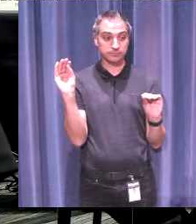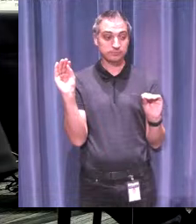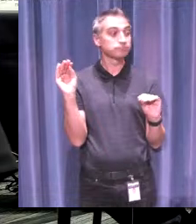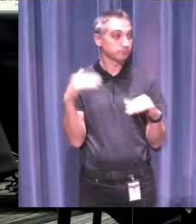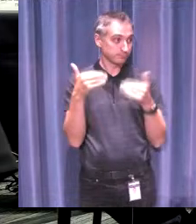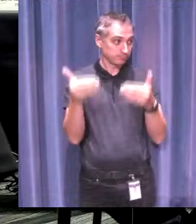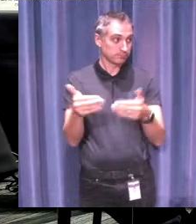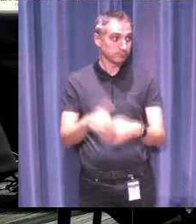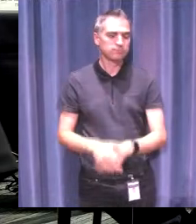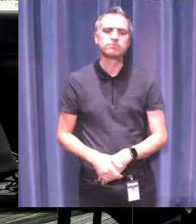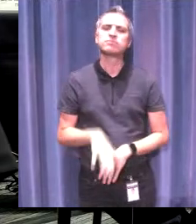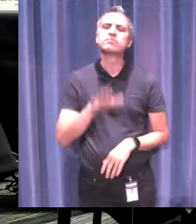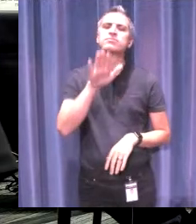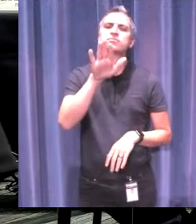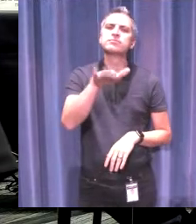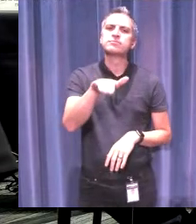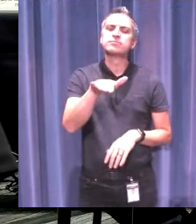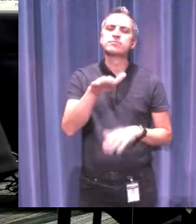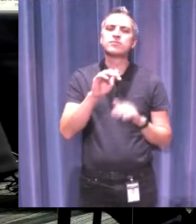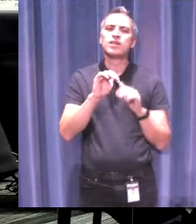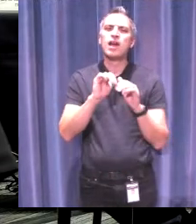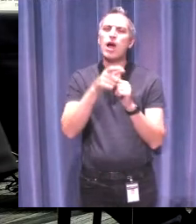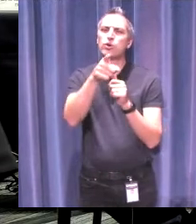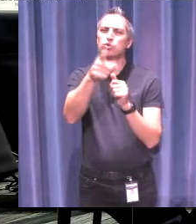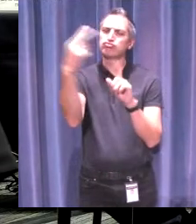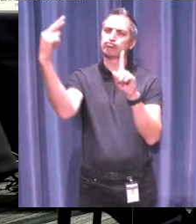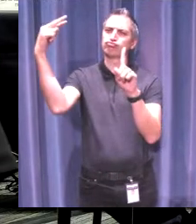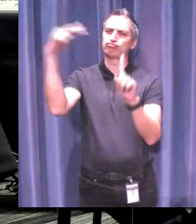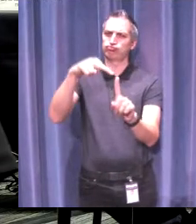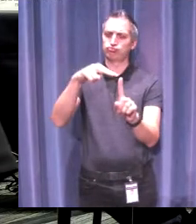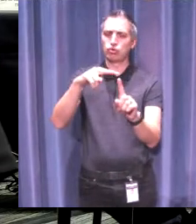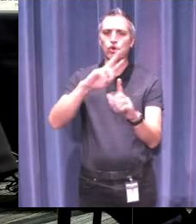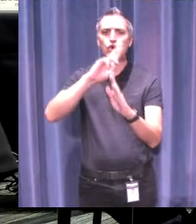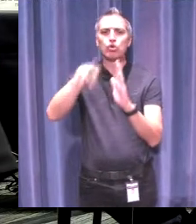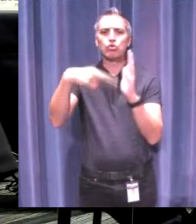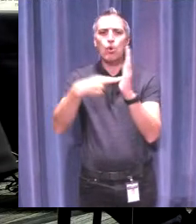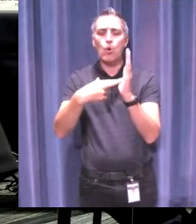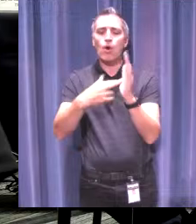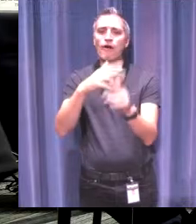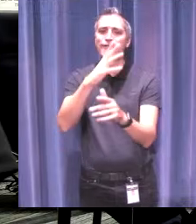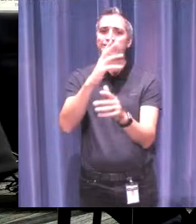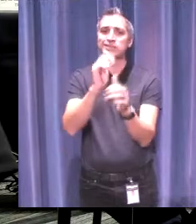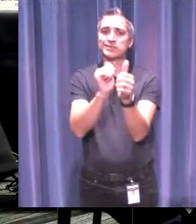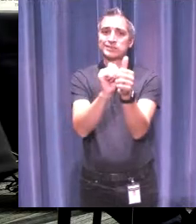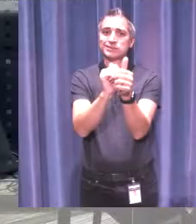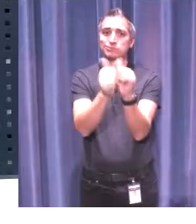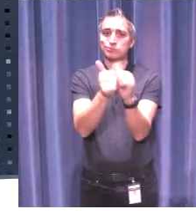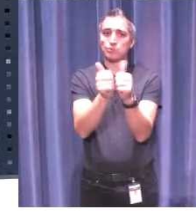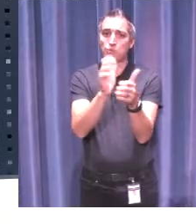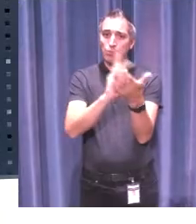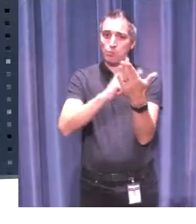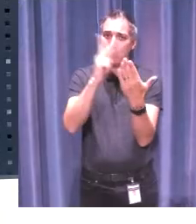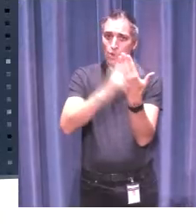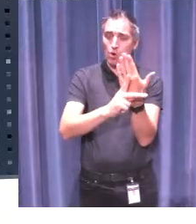Okay. How do you see the role of intercollegiate athletic programs and student success?